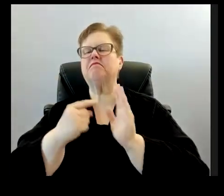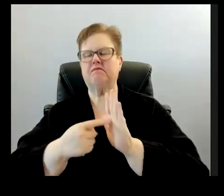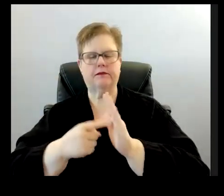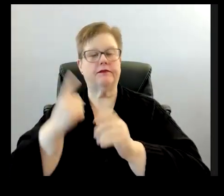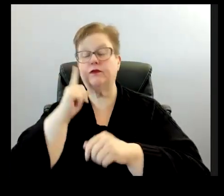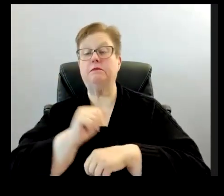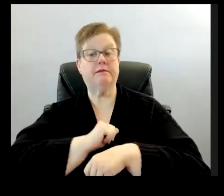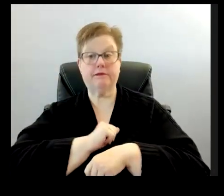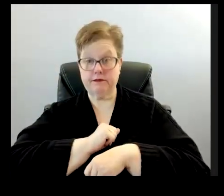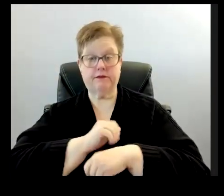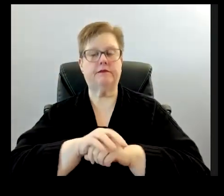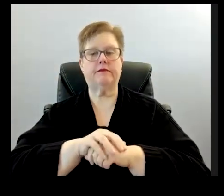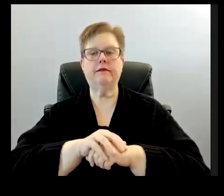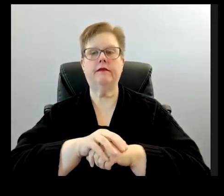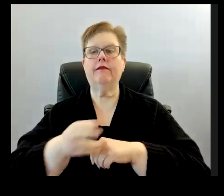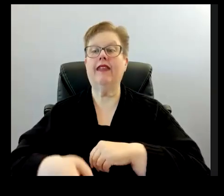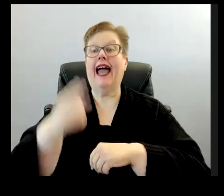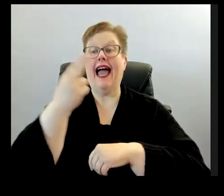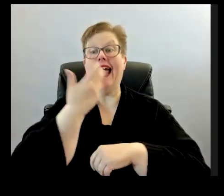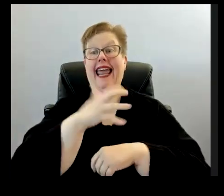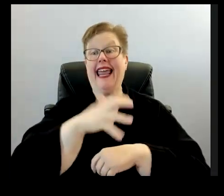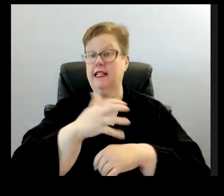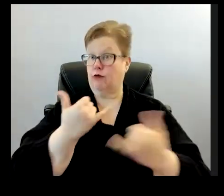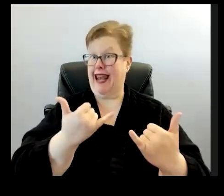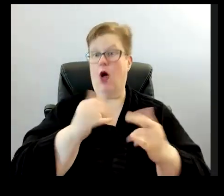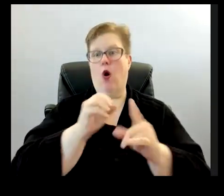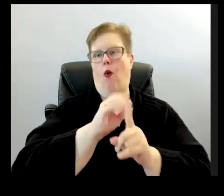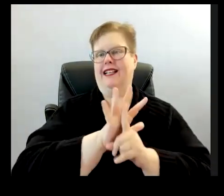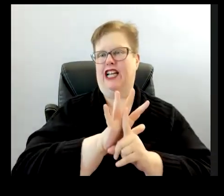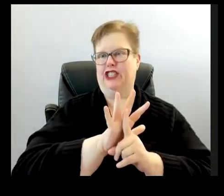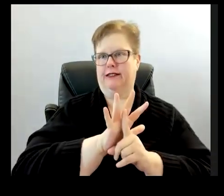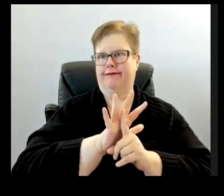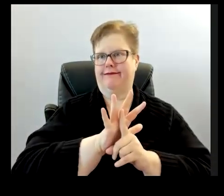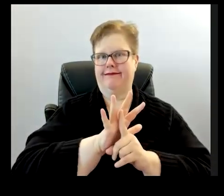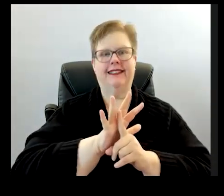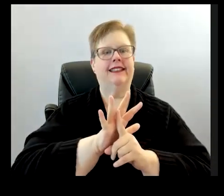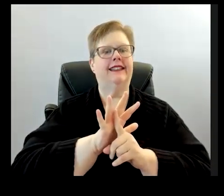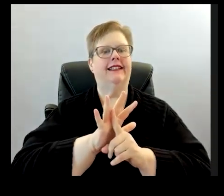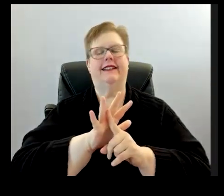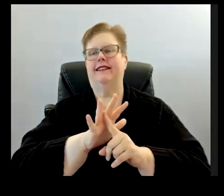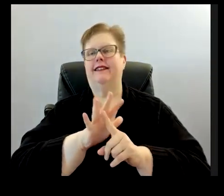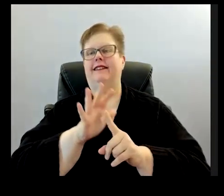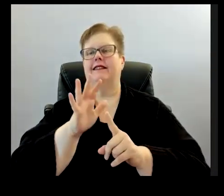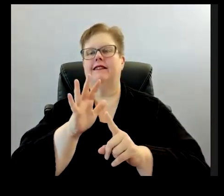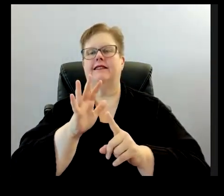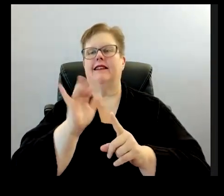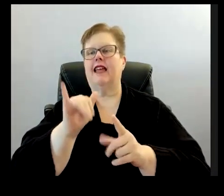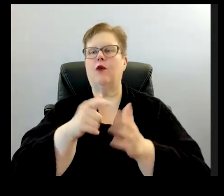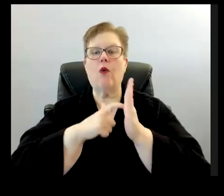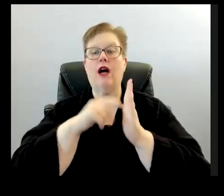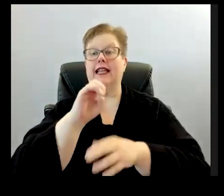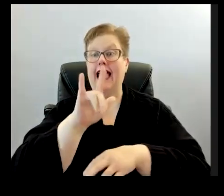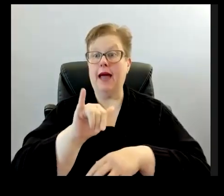for myself, high heat right now is orientation. That's something that's requiring an attention and energy from Emily